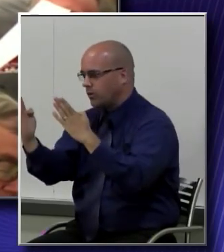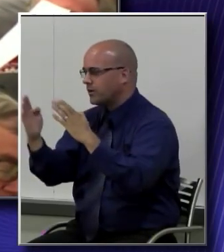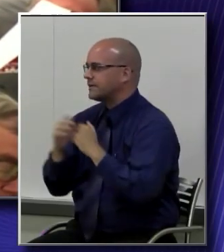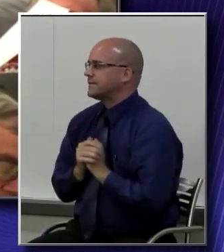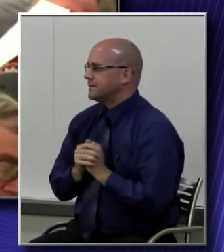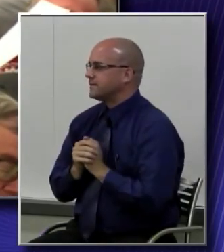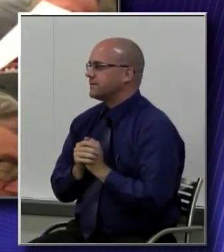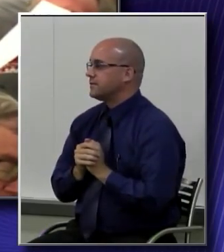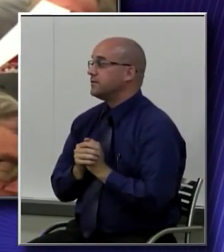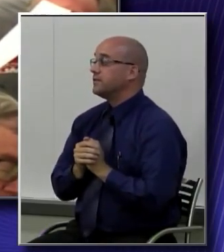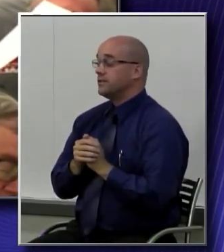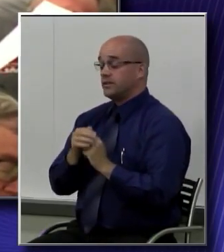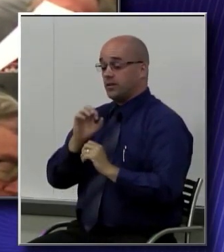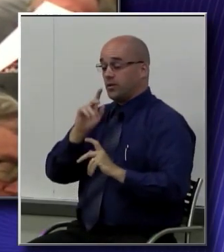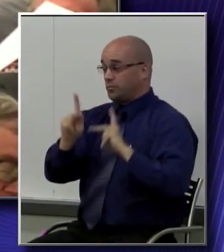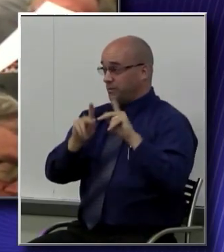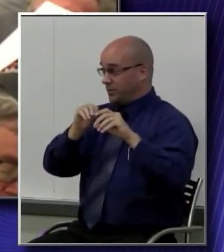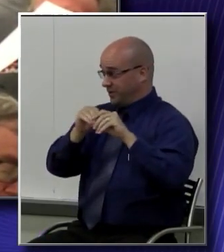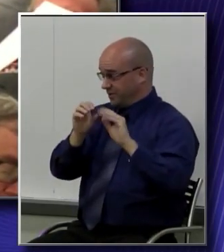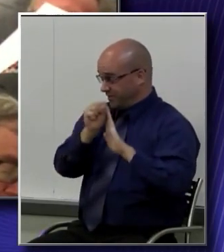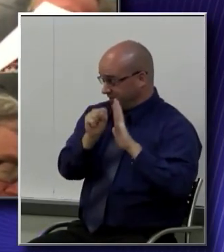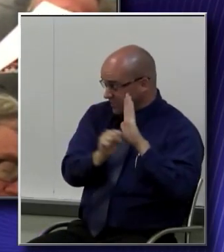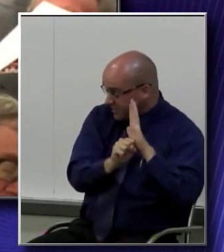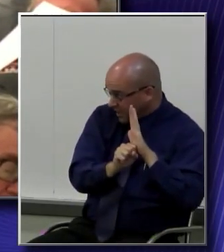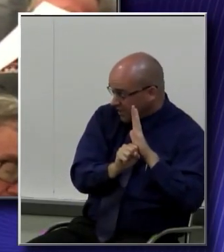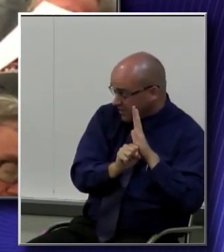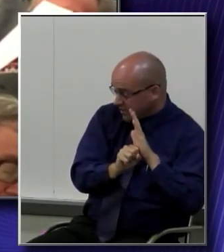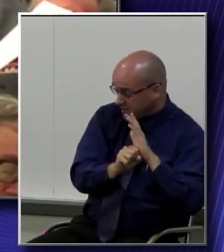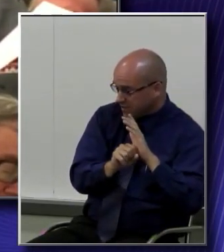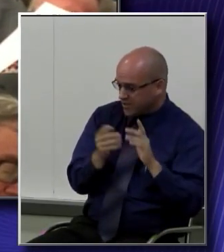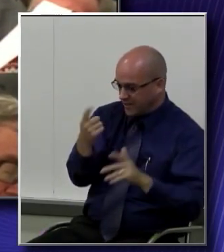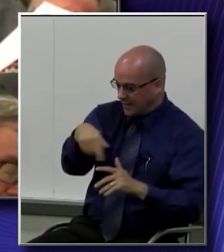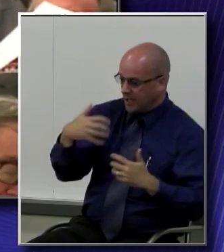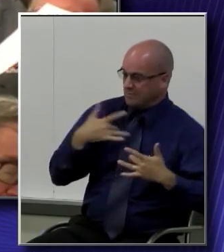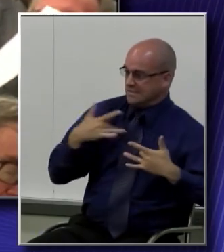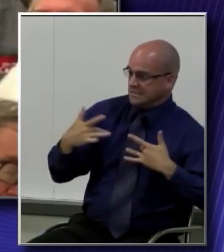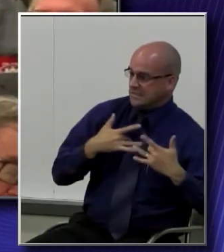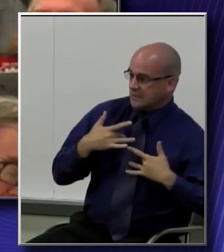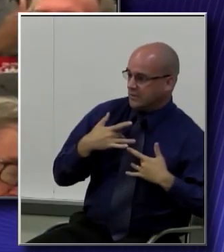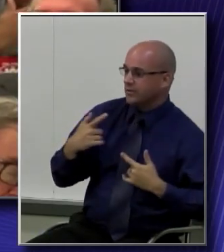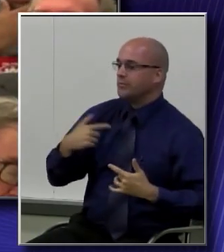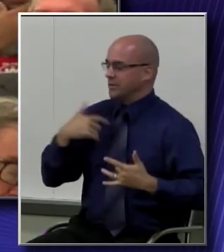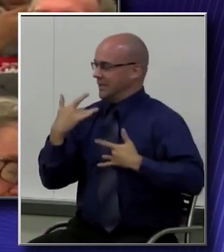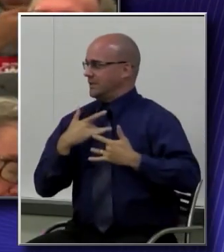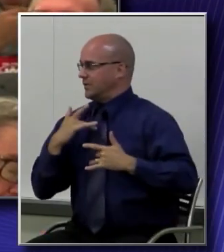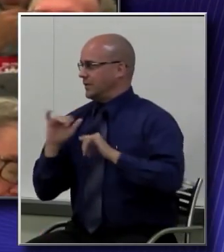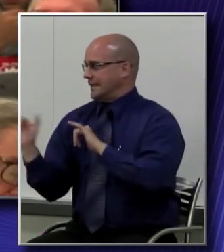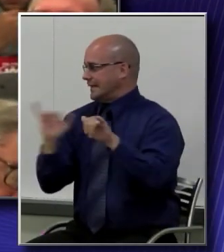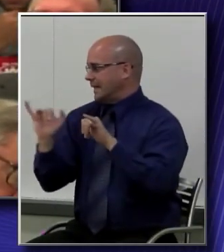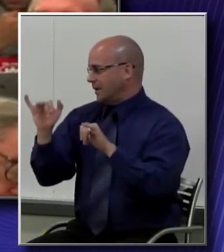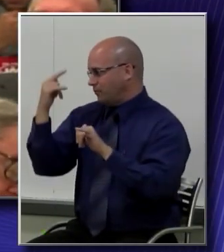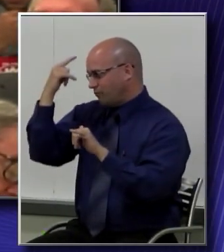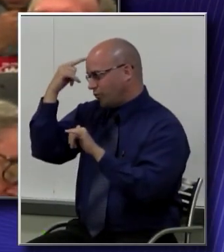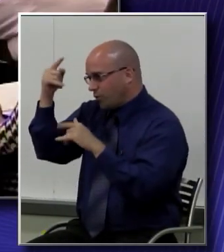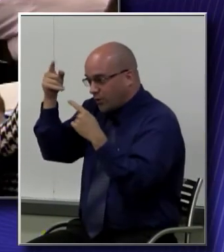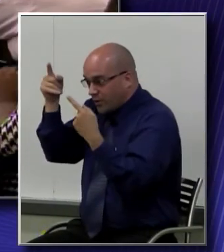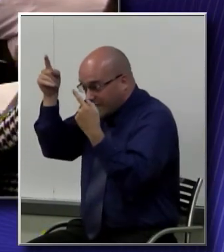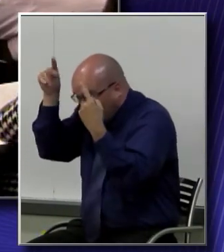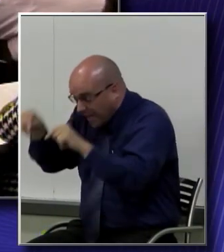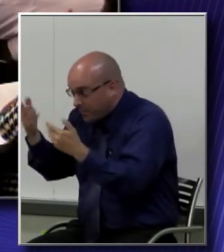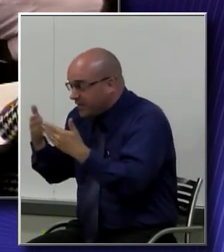deeply concerned about the outcomes of this process. Thank you for the opportunity to speak.